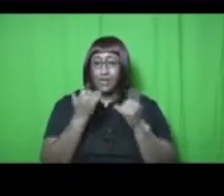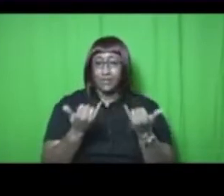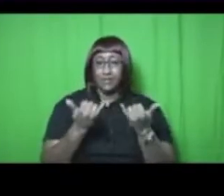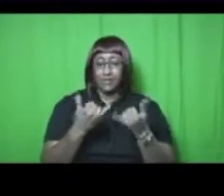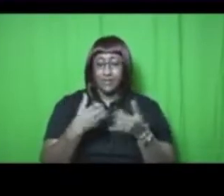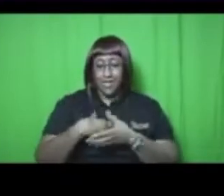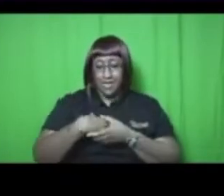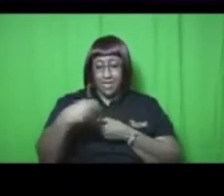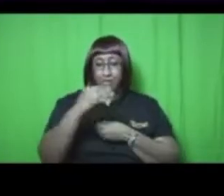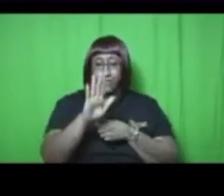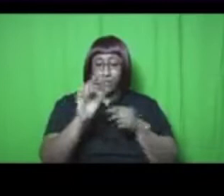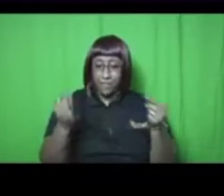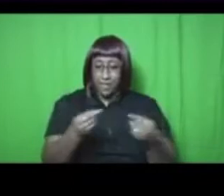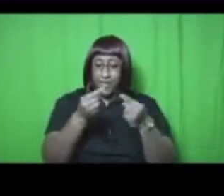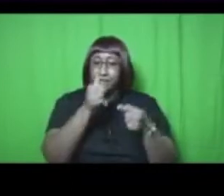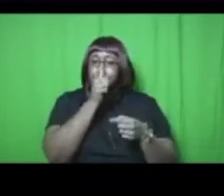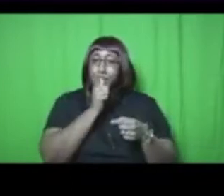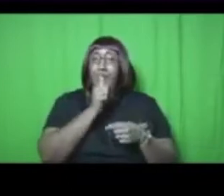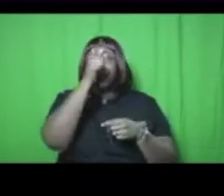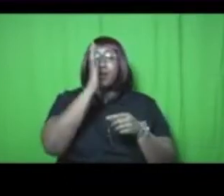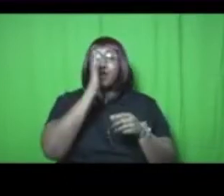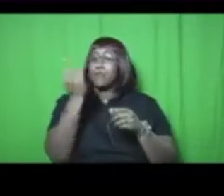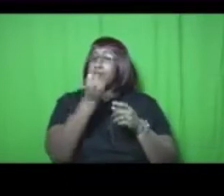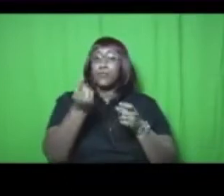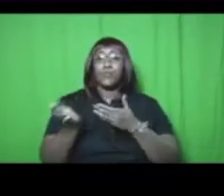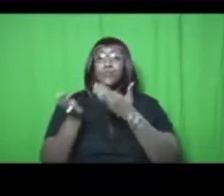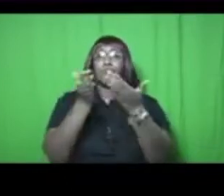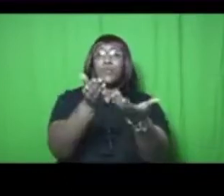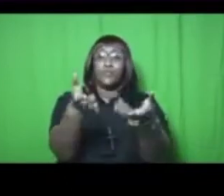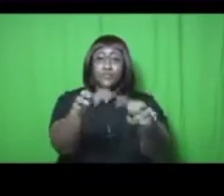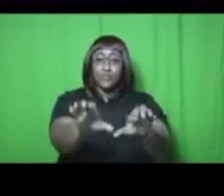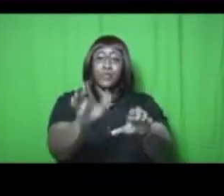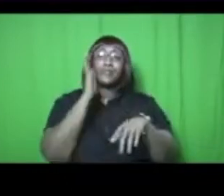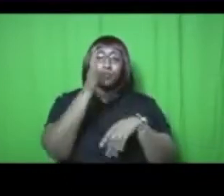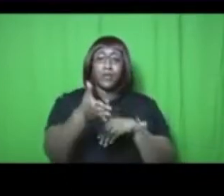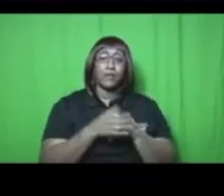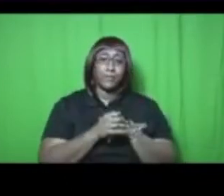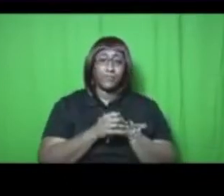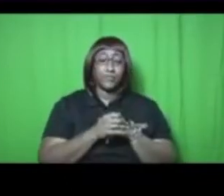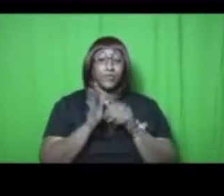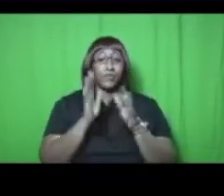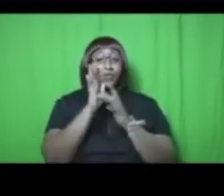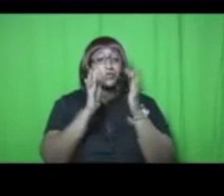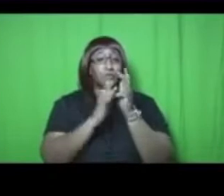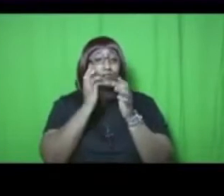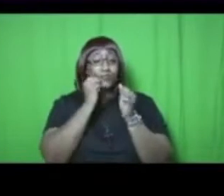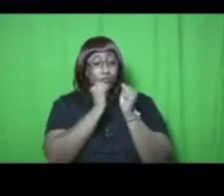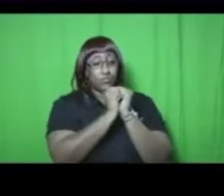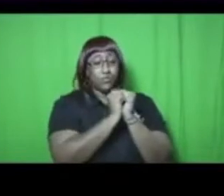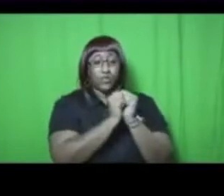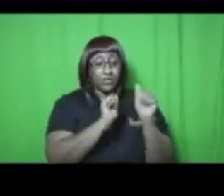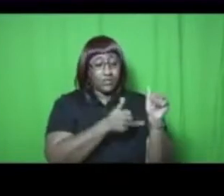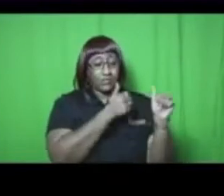out of your adversity, God will always provide an opportunity. When Jesus was with his disciples on the Sea